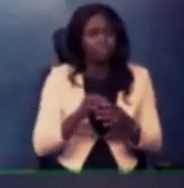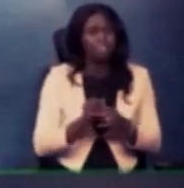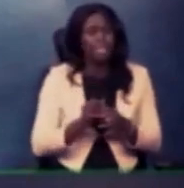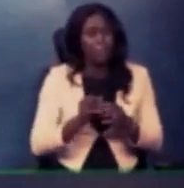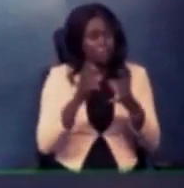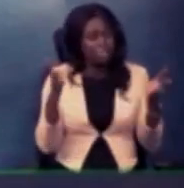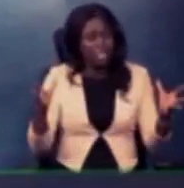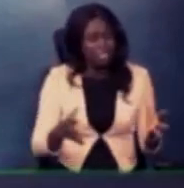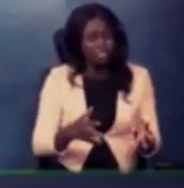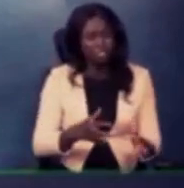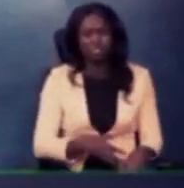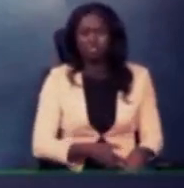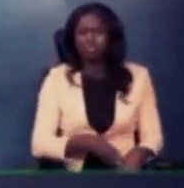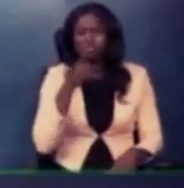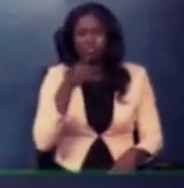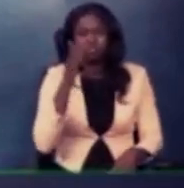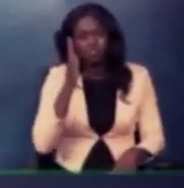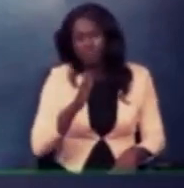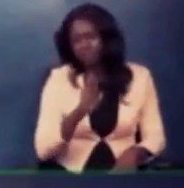of compromise.